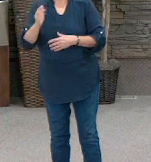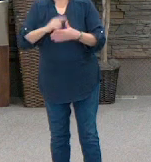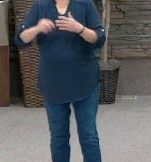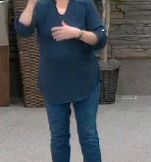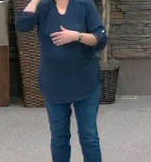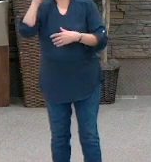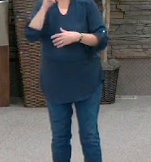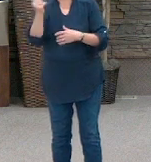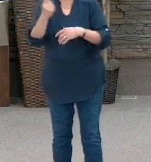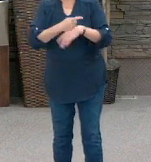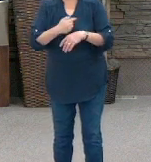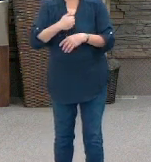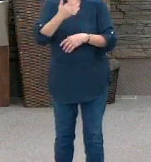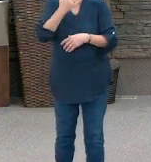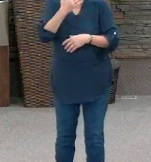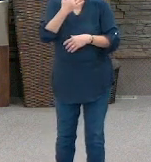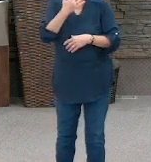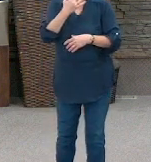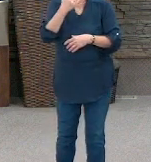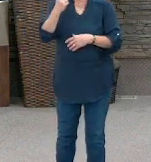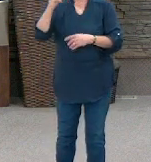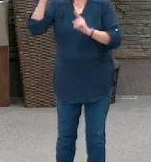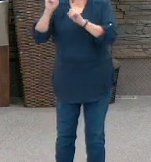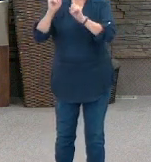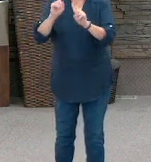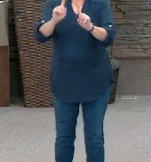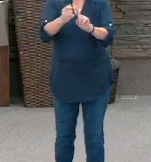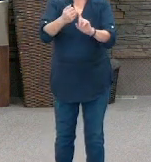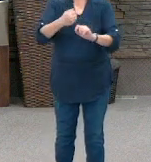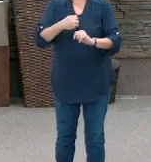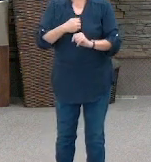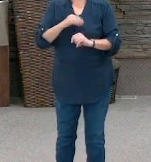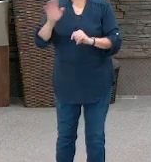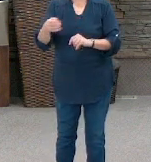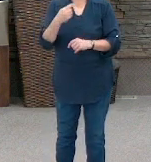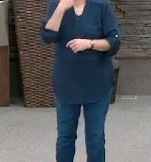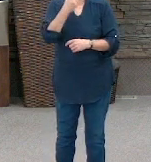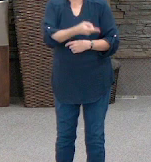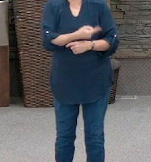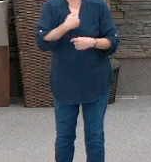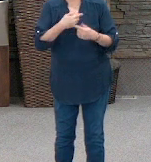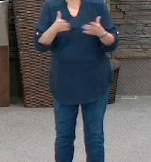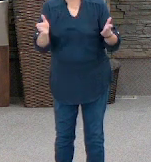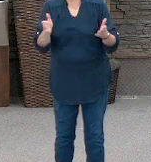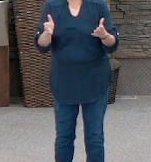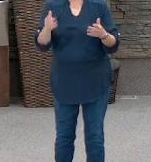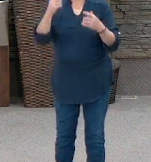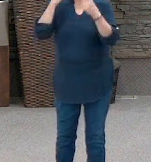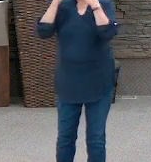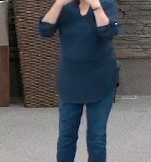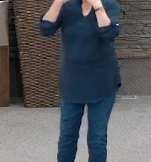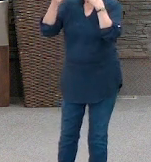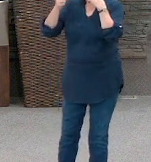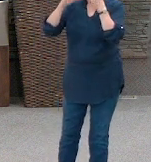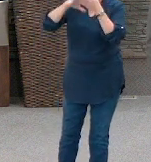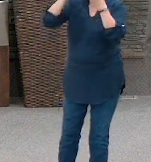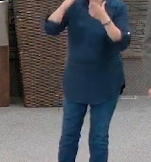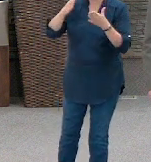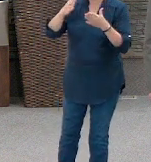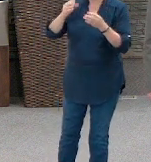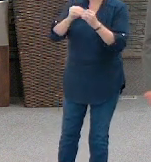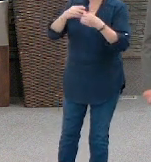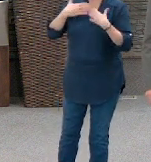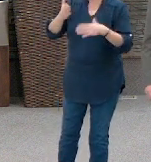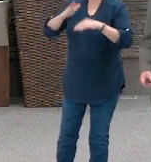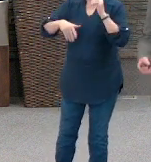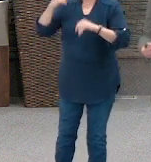day. I'd rather one should walk with me than merely tell the way. The eye's a better pupil and more willing than